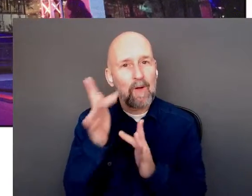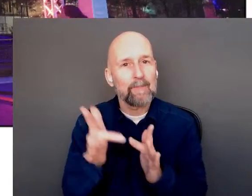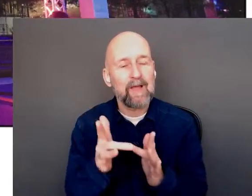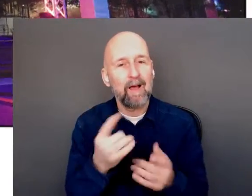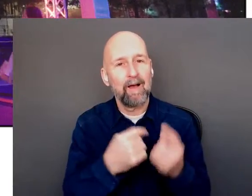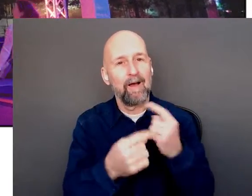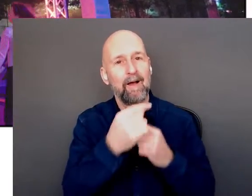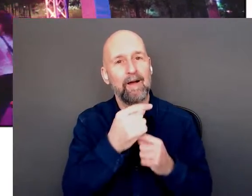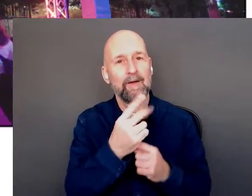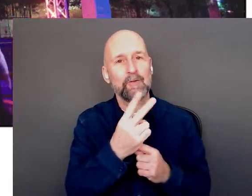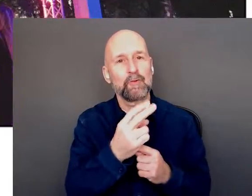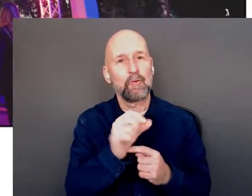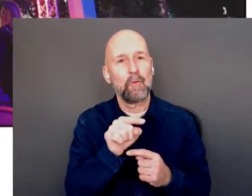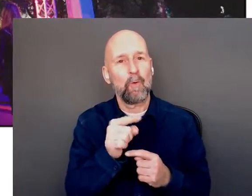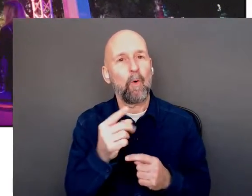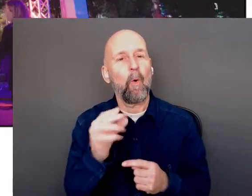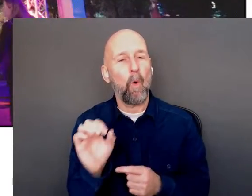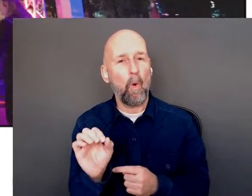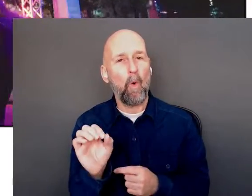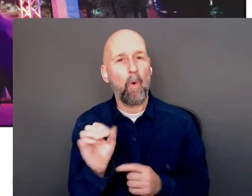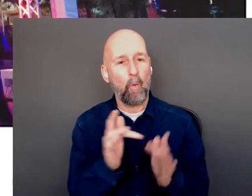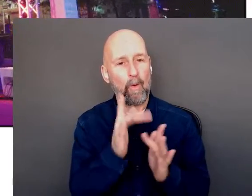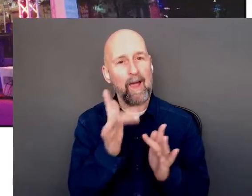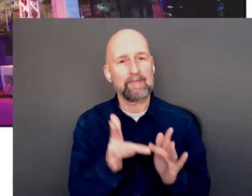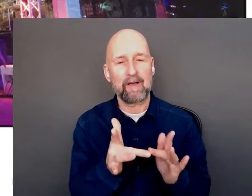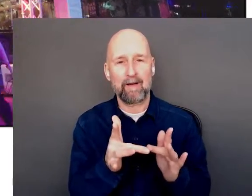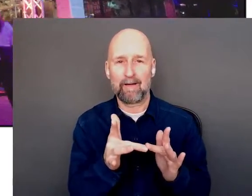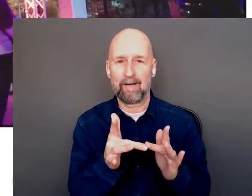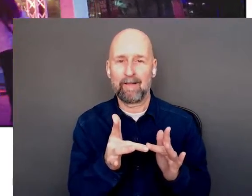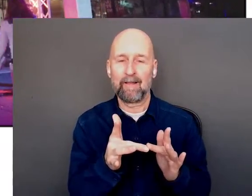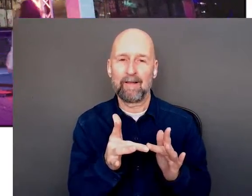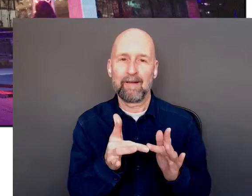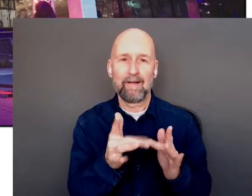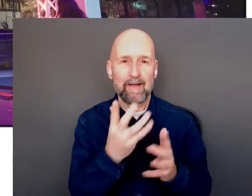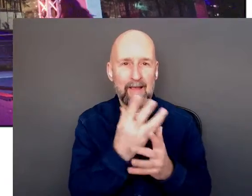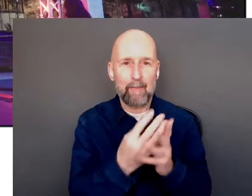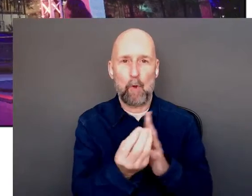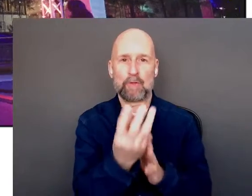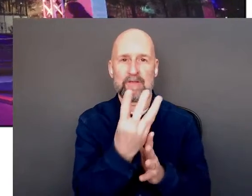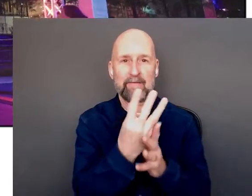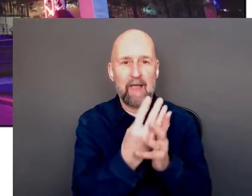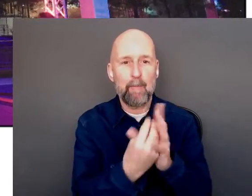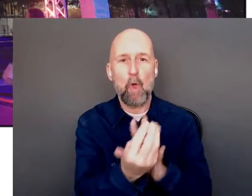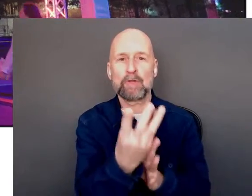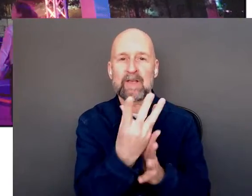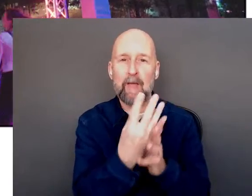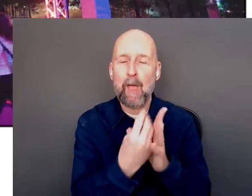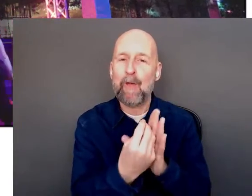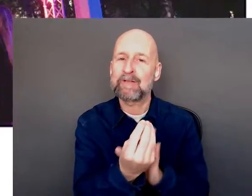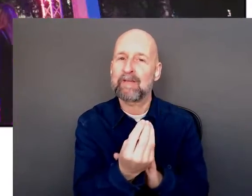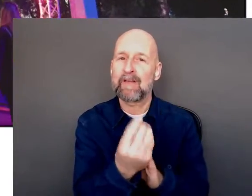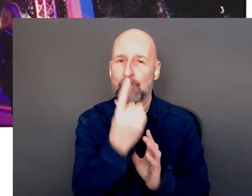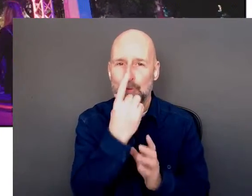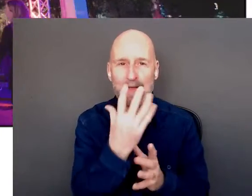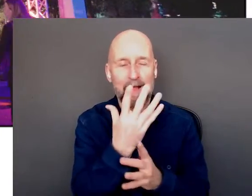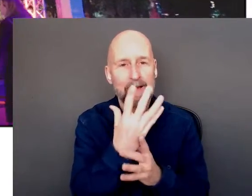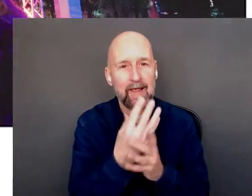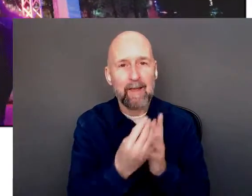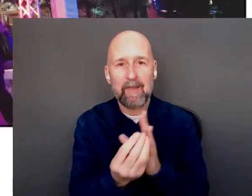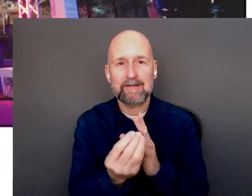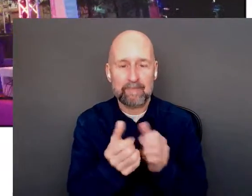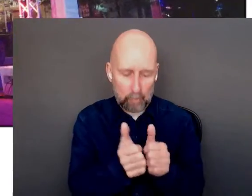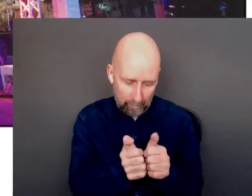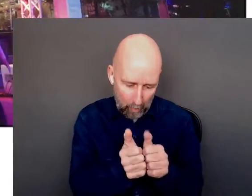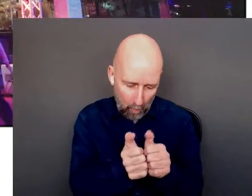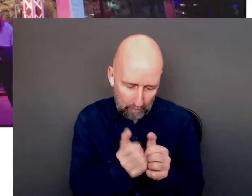2.0, web 3, it's kind of everything is called immersive. You can almost be immersed in your phone also all the time.